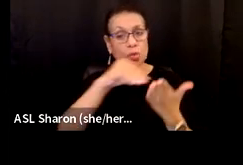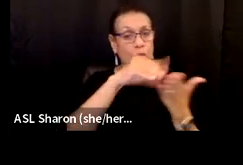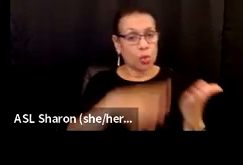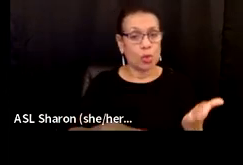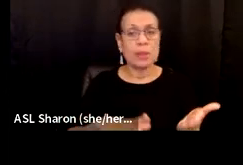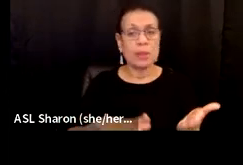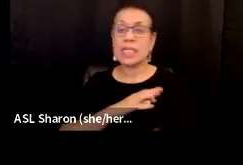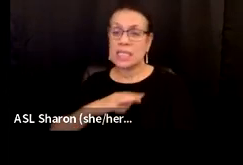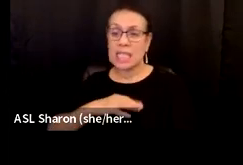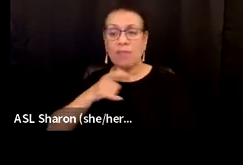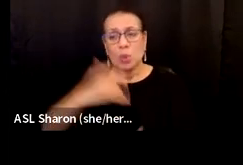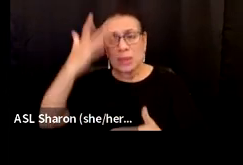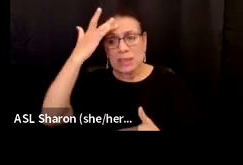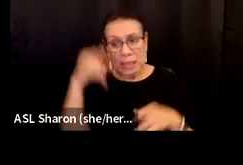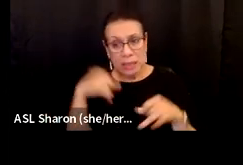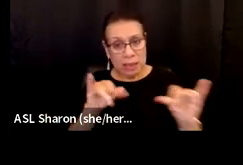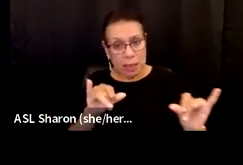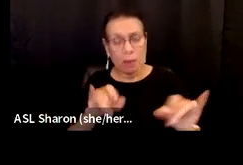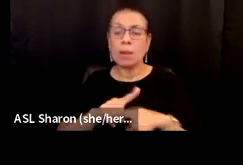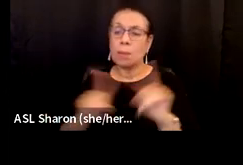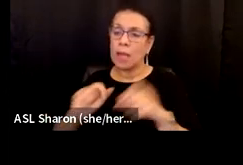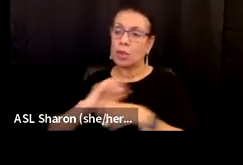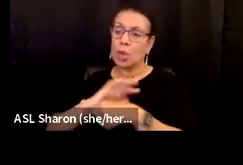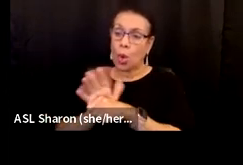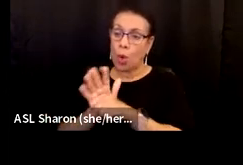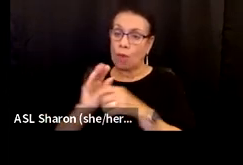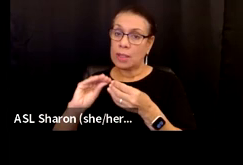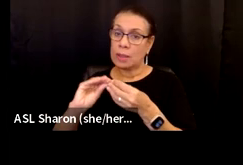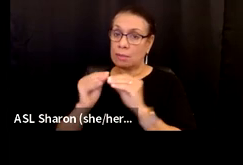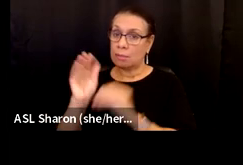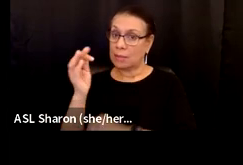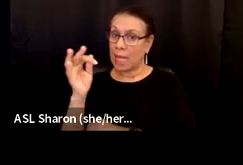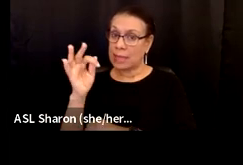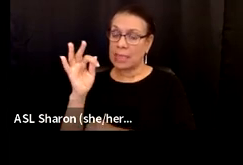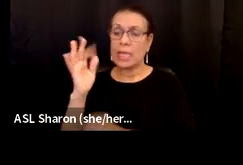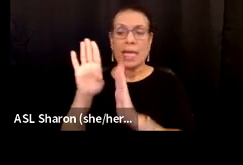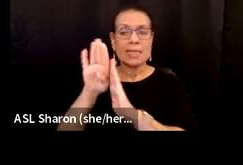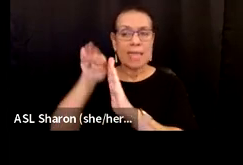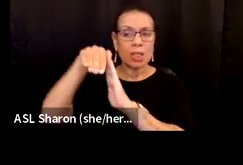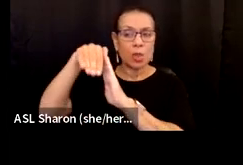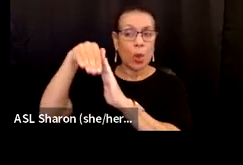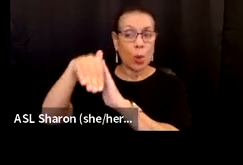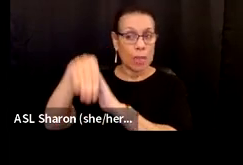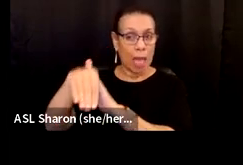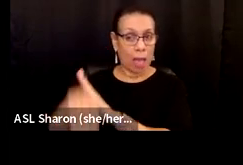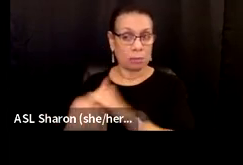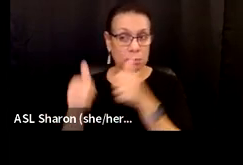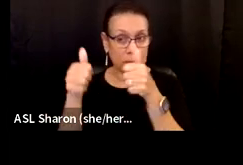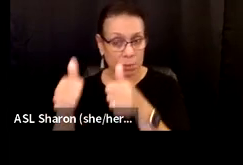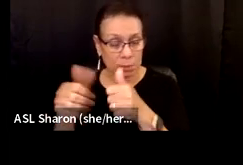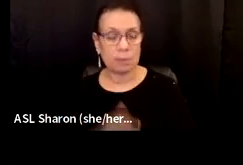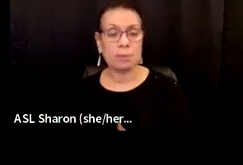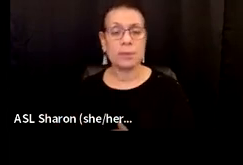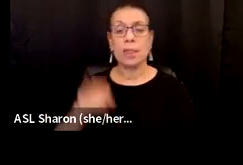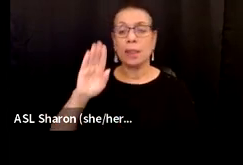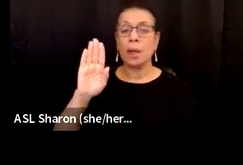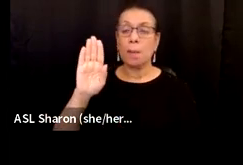battling coven 19 the covid 19 numbers are beginning to trend in the right direction boston public health